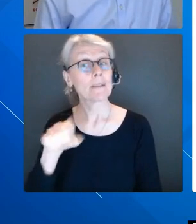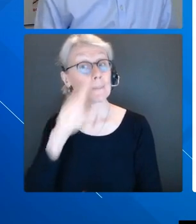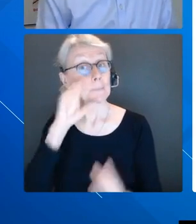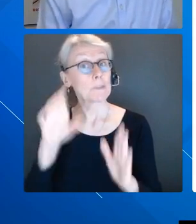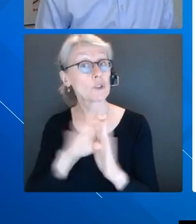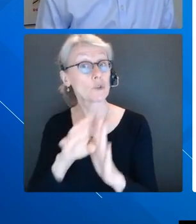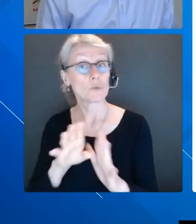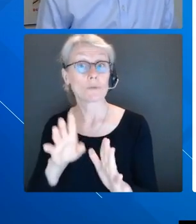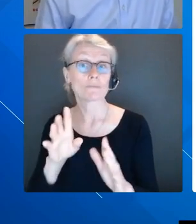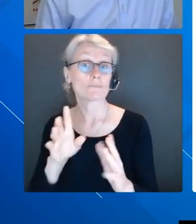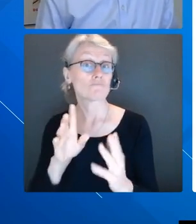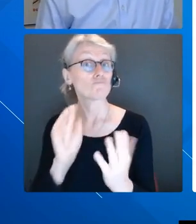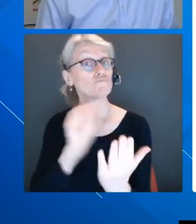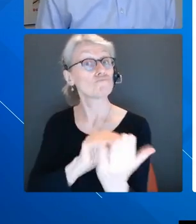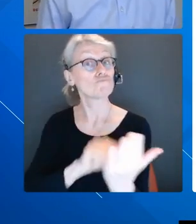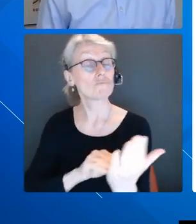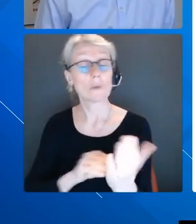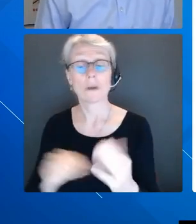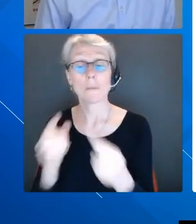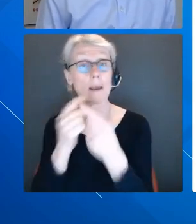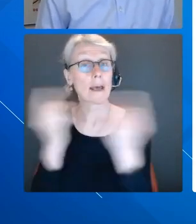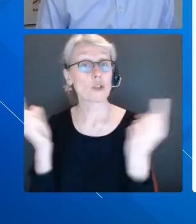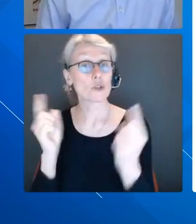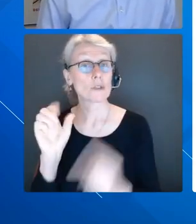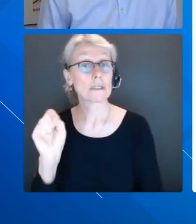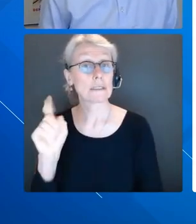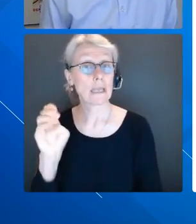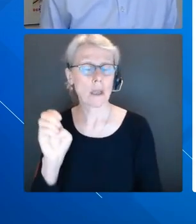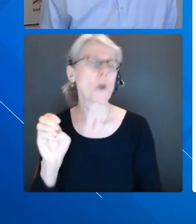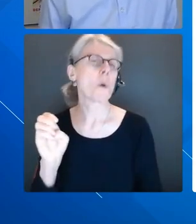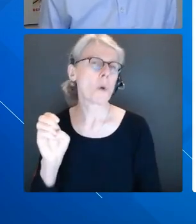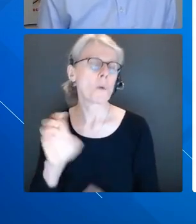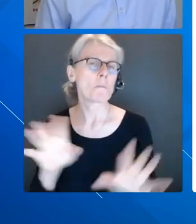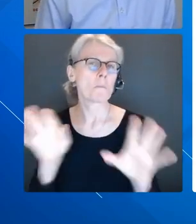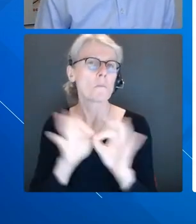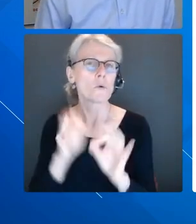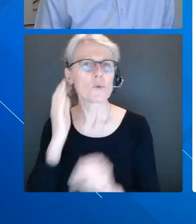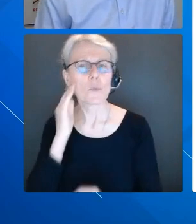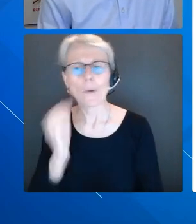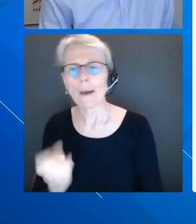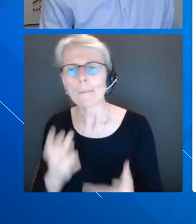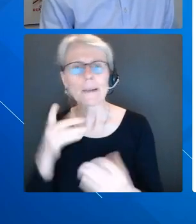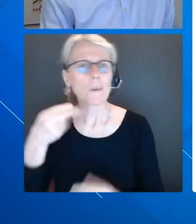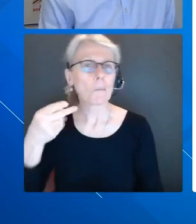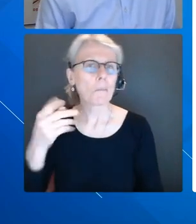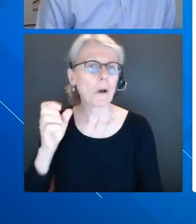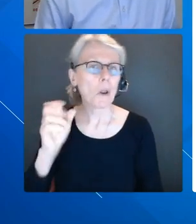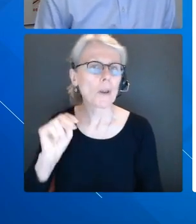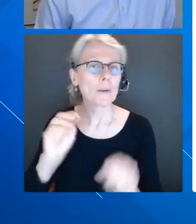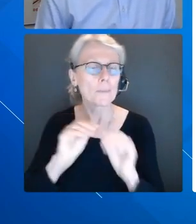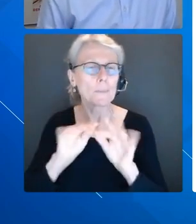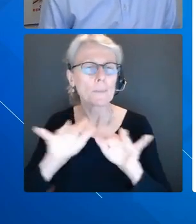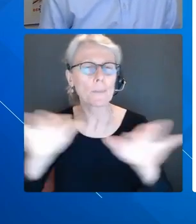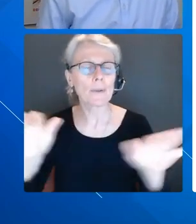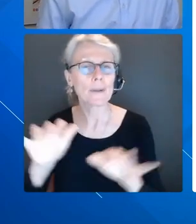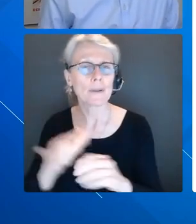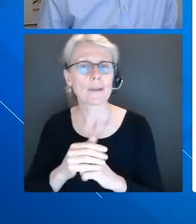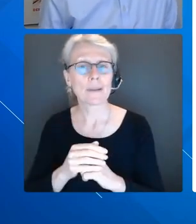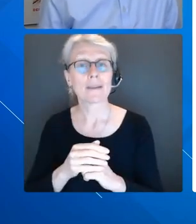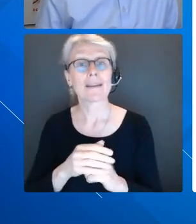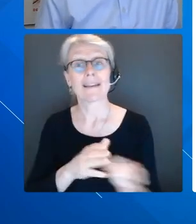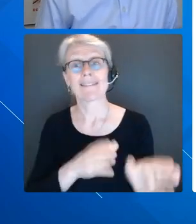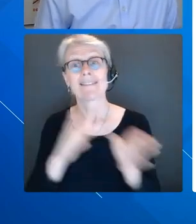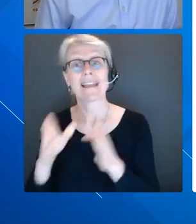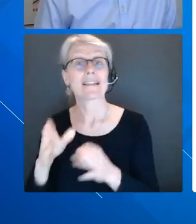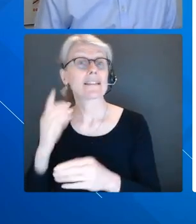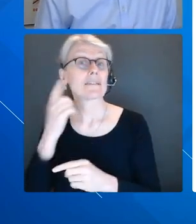would probably need to know about the pollen count and how ragweed can produce 1 billion pollen grains per season. If it's on a TV